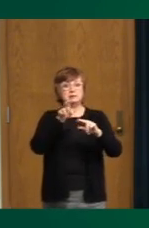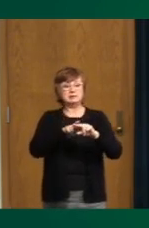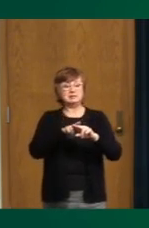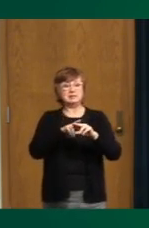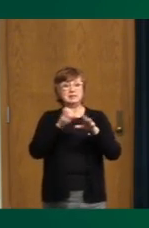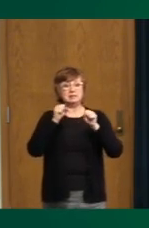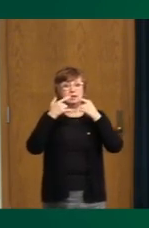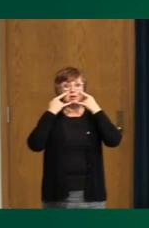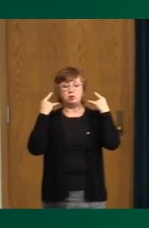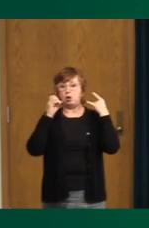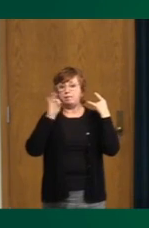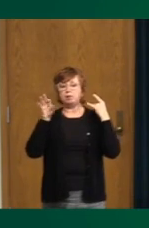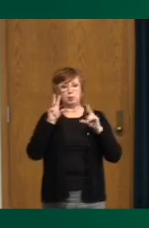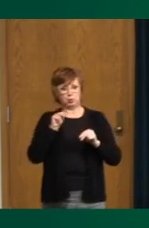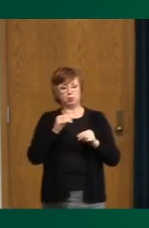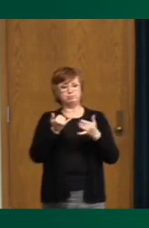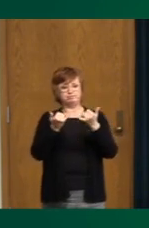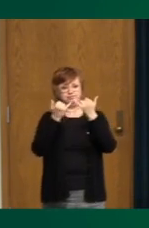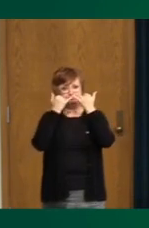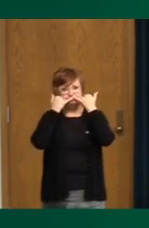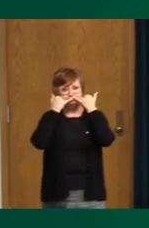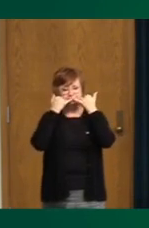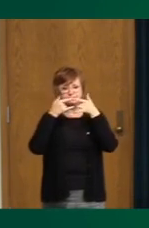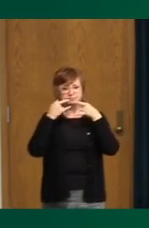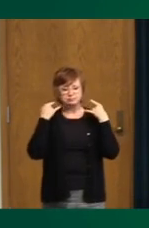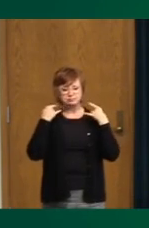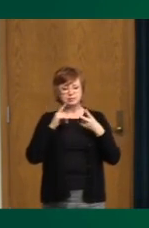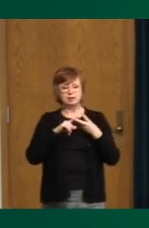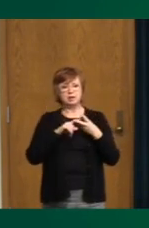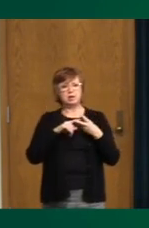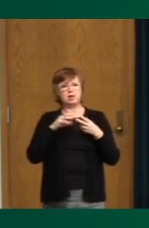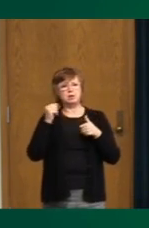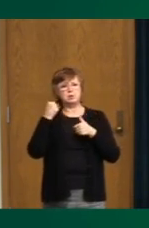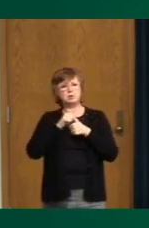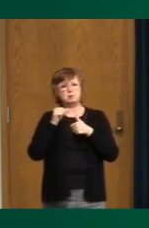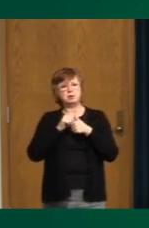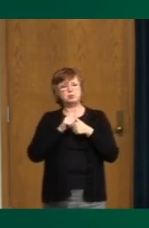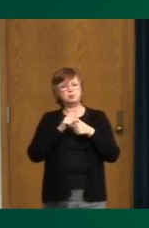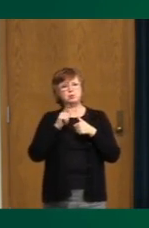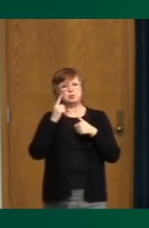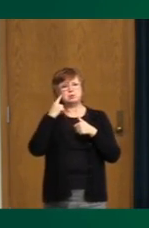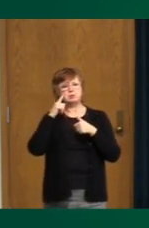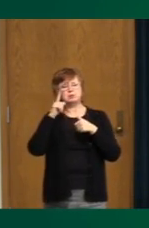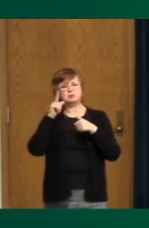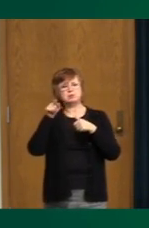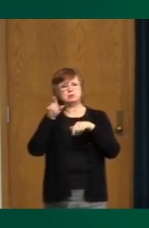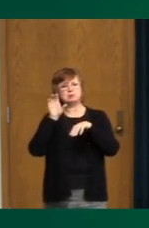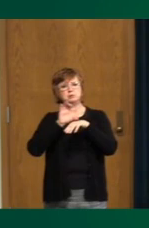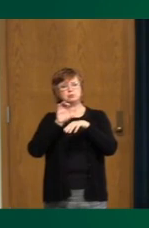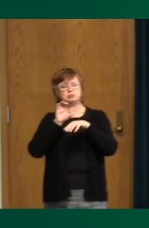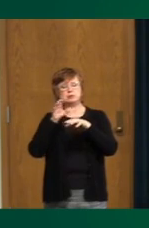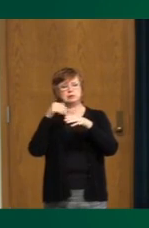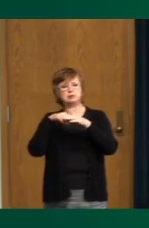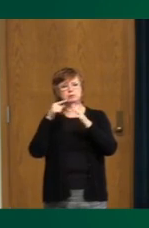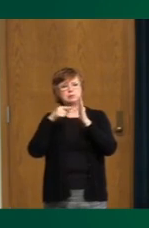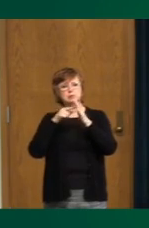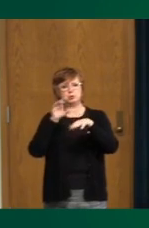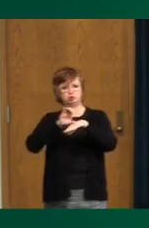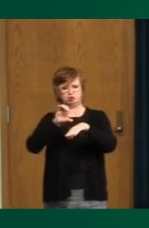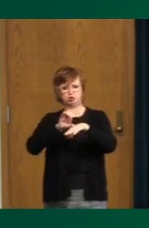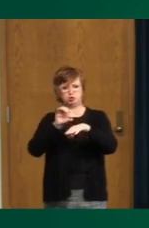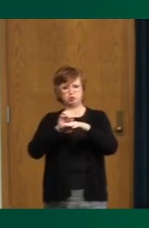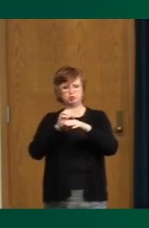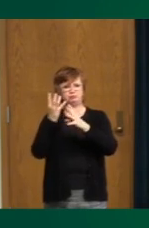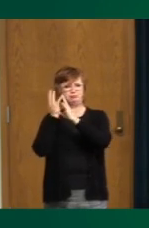all those, and avoiding ceremonies where there's multi-touch, those ceremonies need to be modified, and faith leaders themselves are coming up with